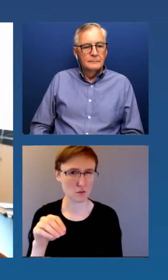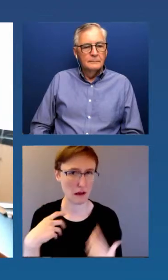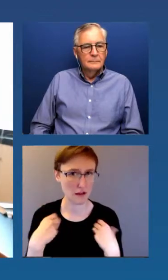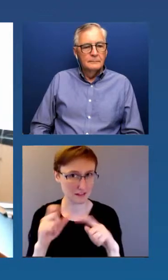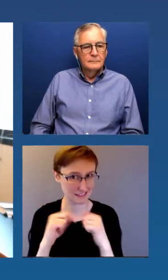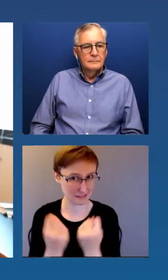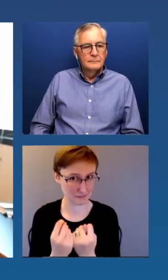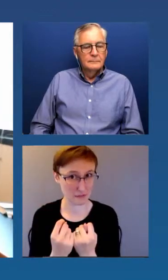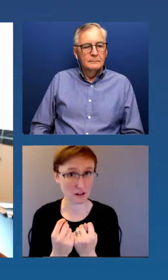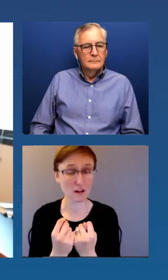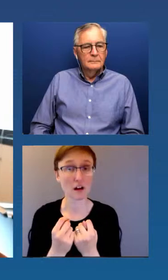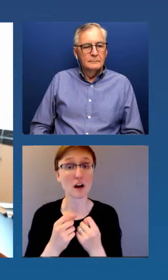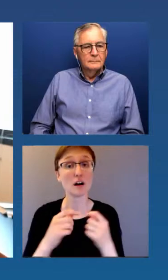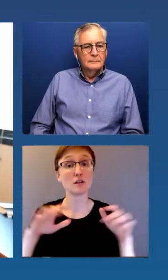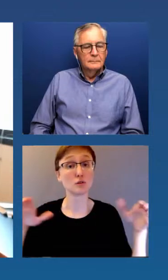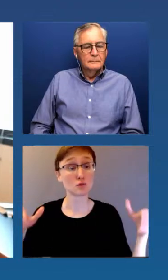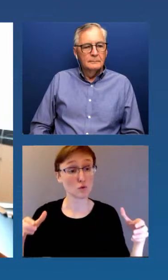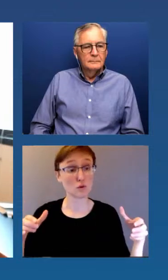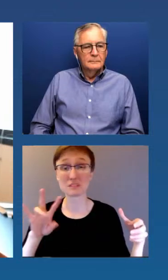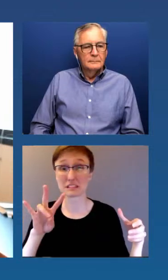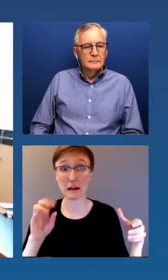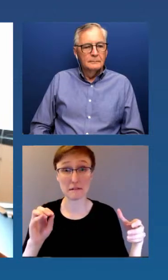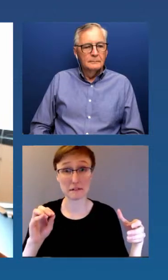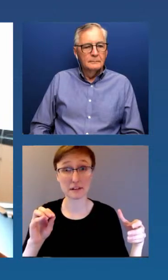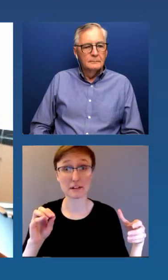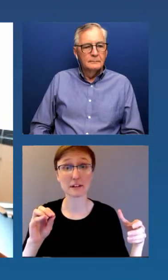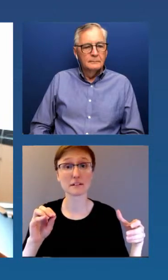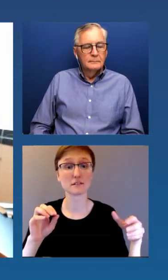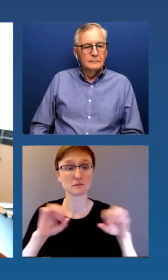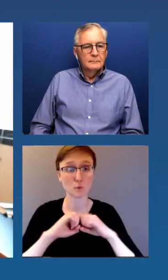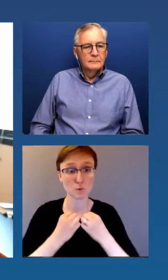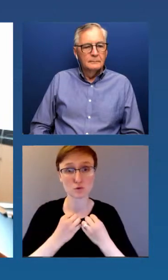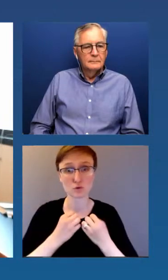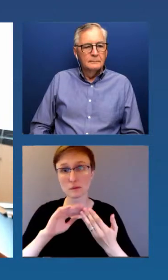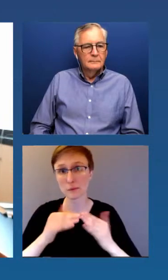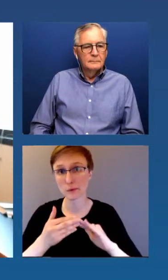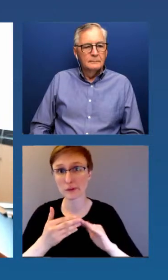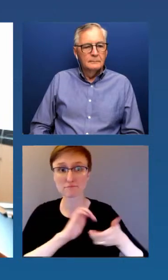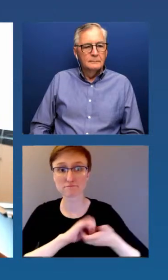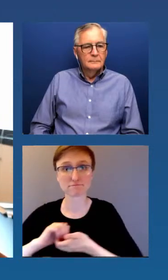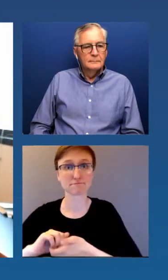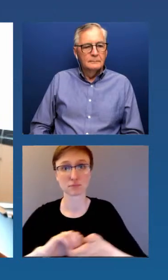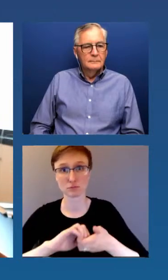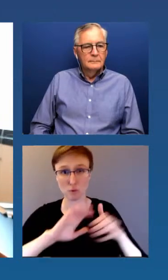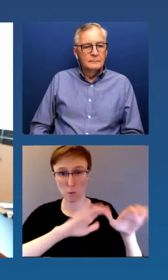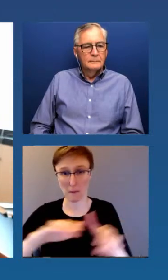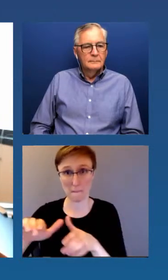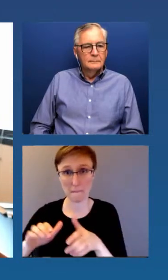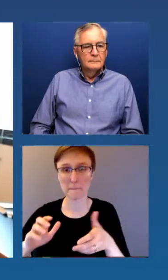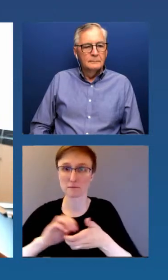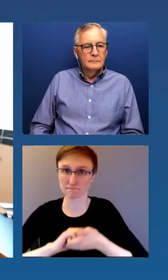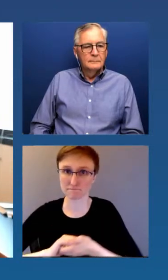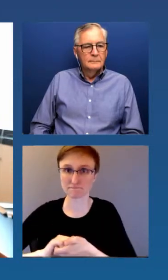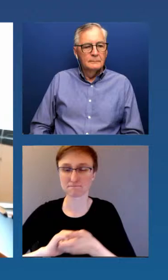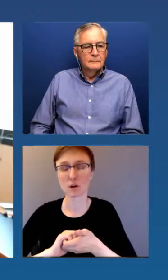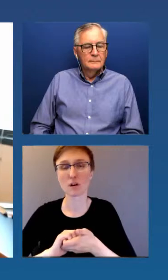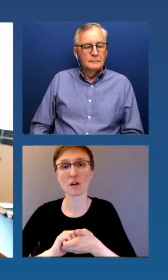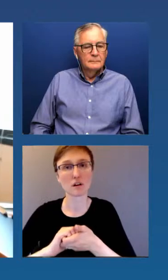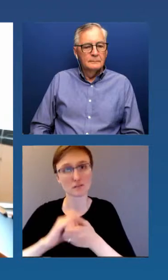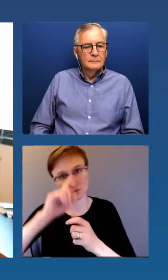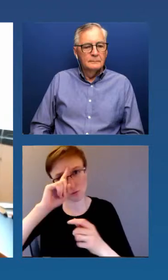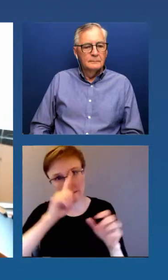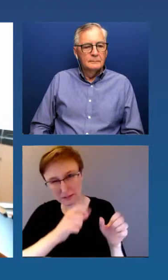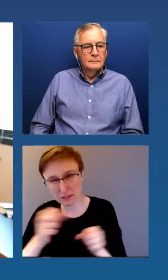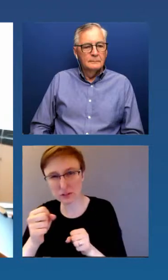health, community, and social service partners that have been working together during the pandemic to strategically respond to those